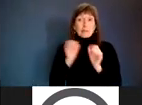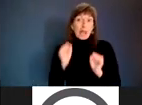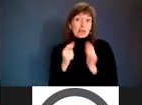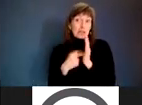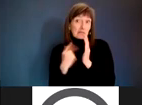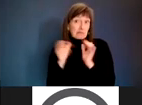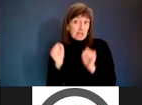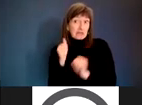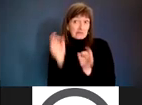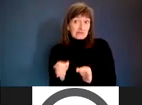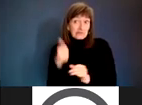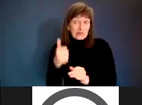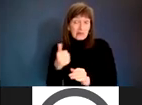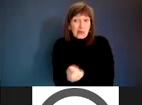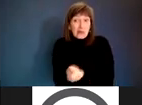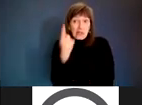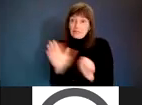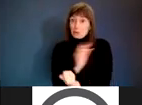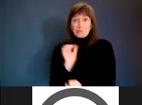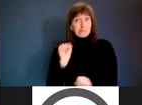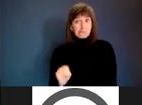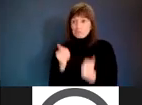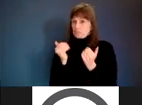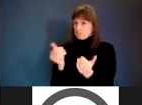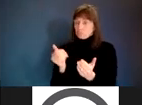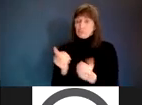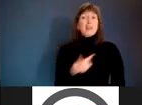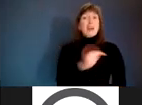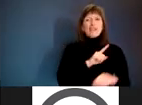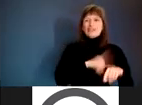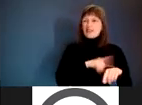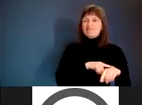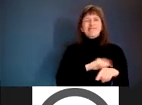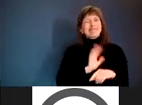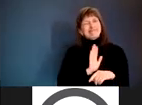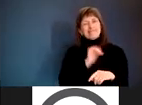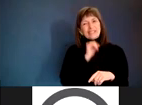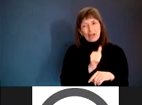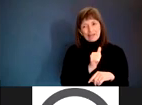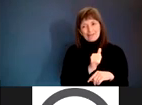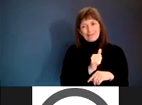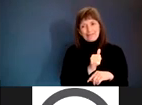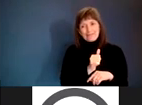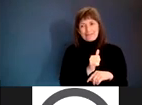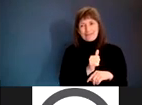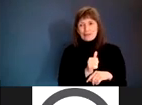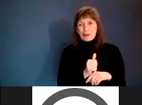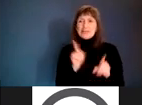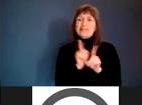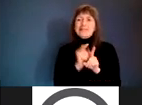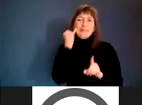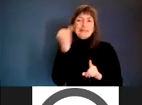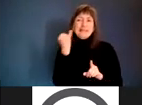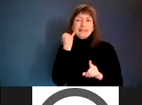to particular decisions. And Henry made the great example of the light switch and the dimmer. I think that really captures that concept really